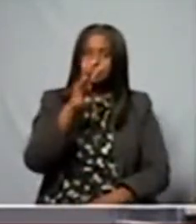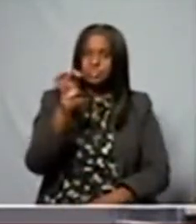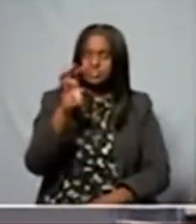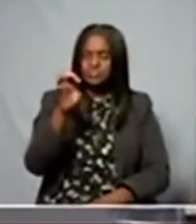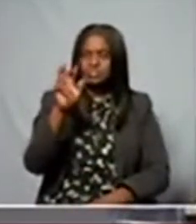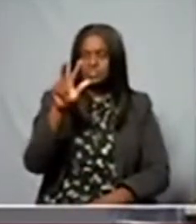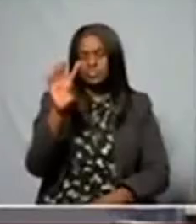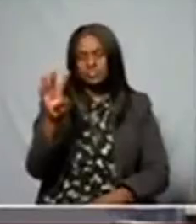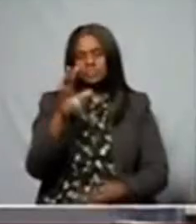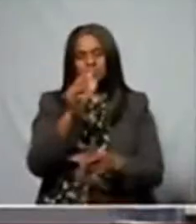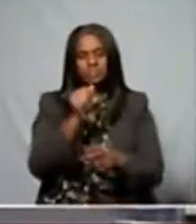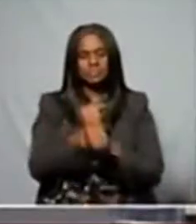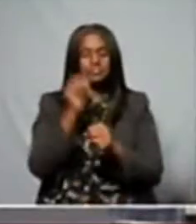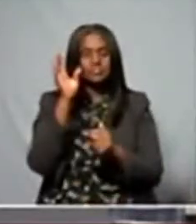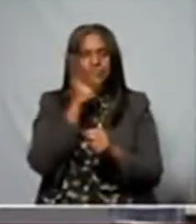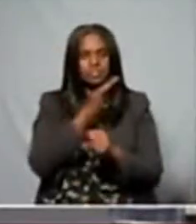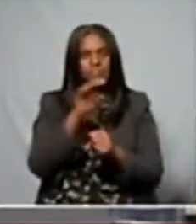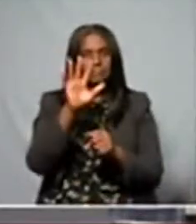59,384,434 received,